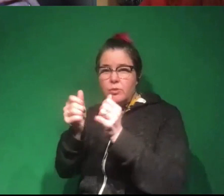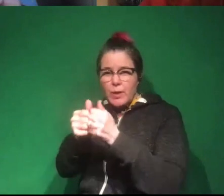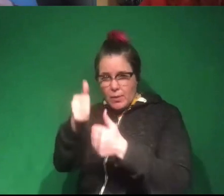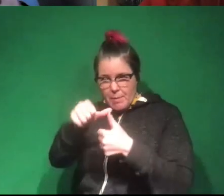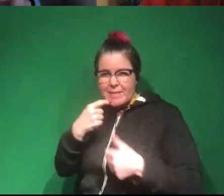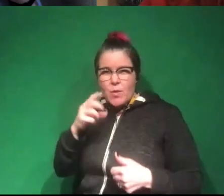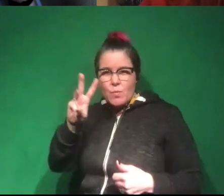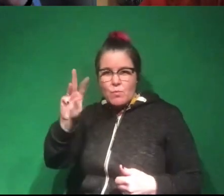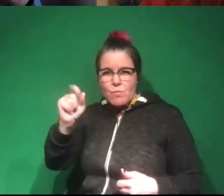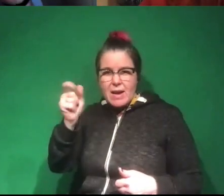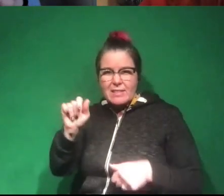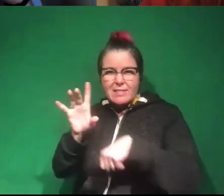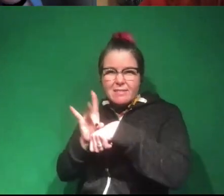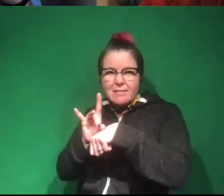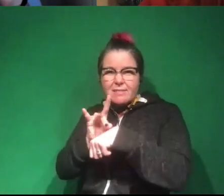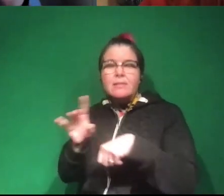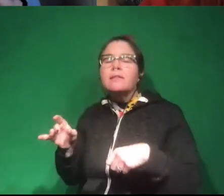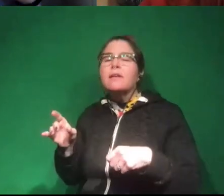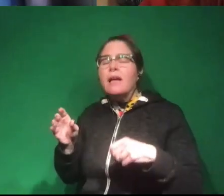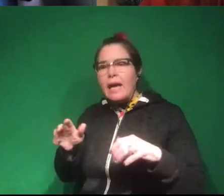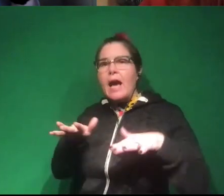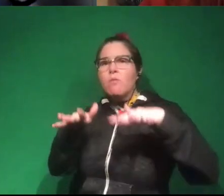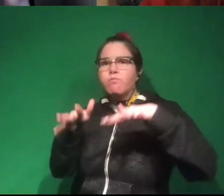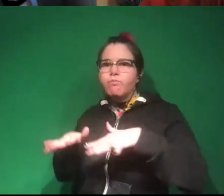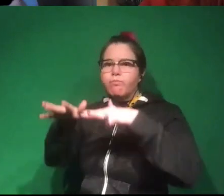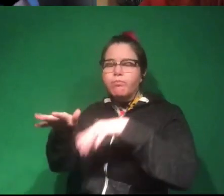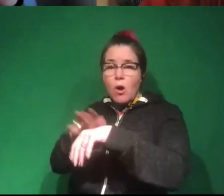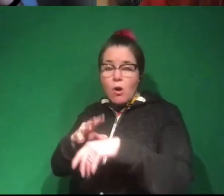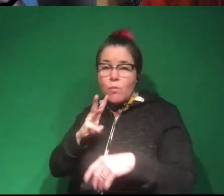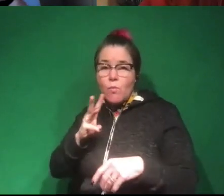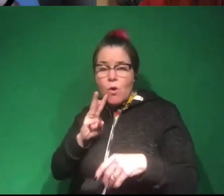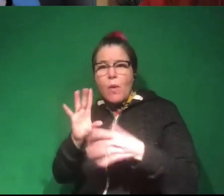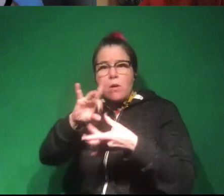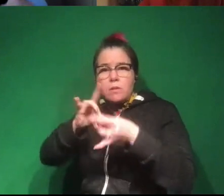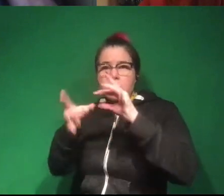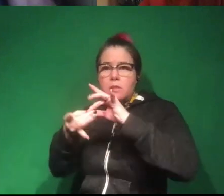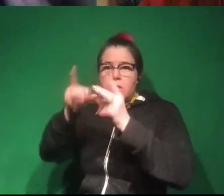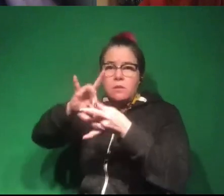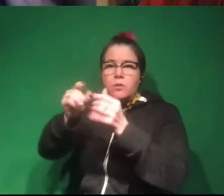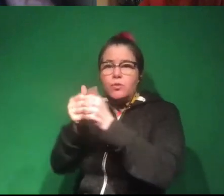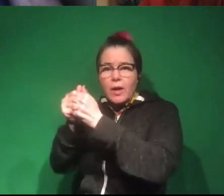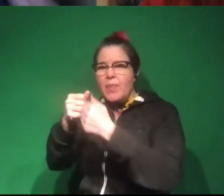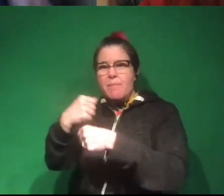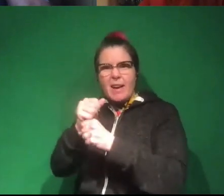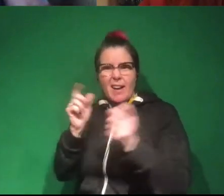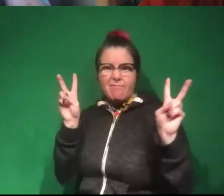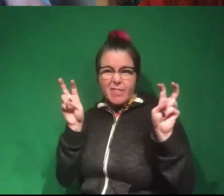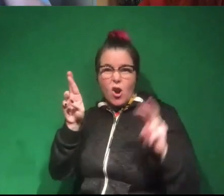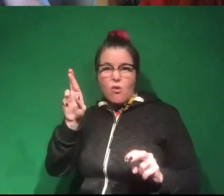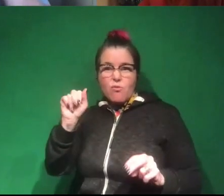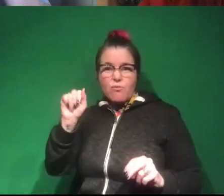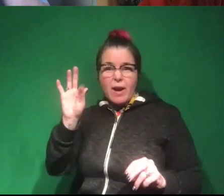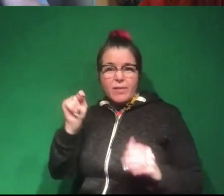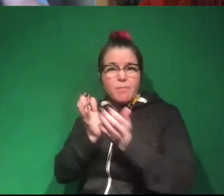waxy? They can float on the top of the water. So ants will link together and form these nice rafts, float up. They actually put